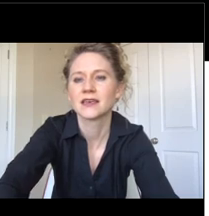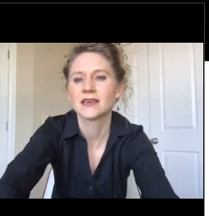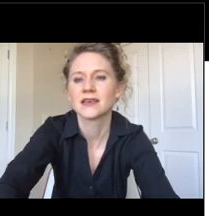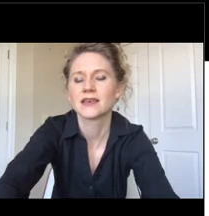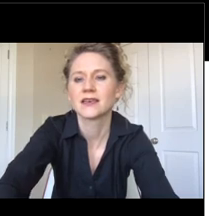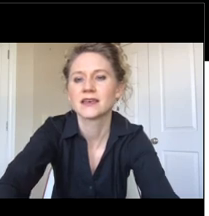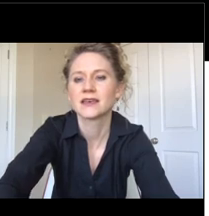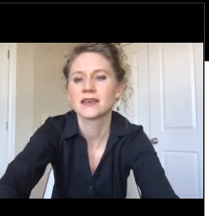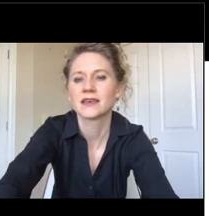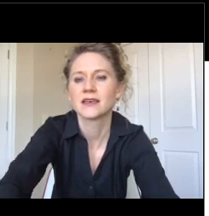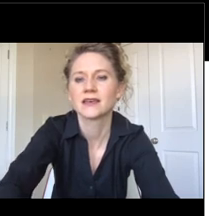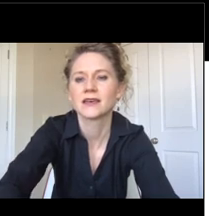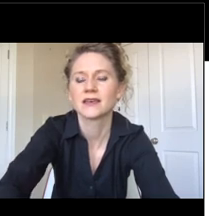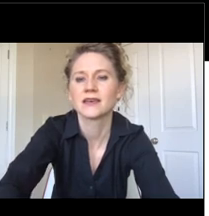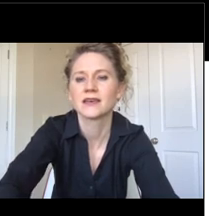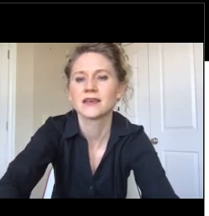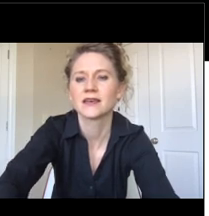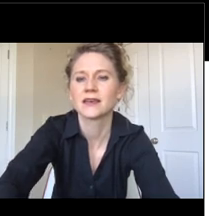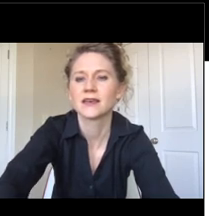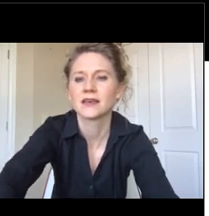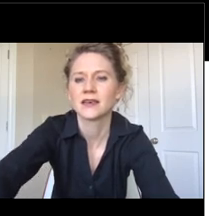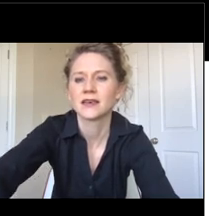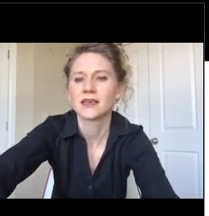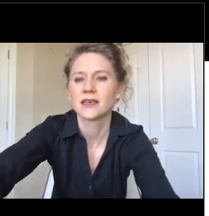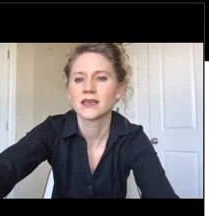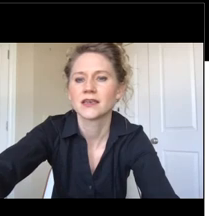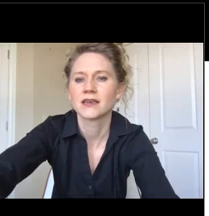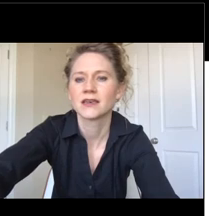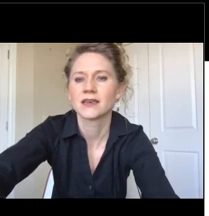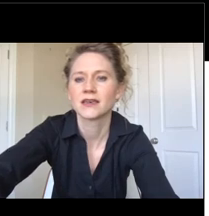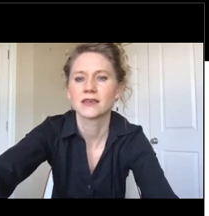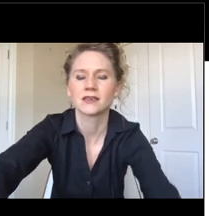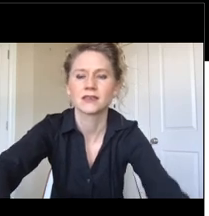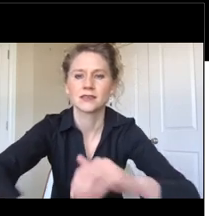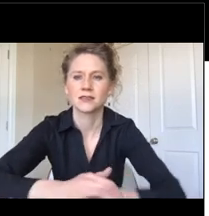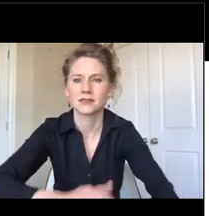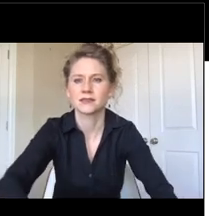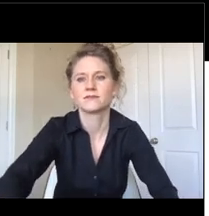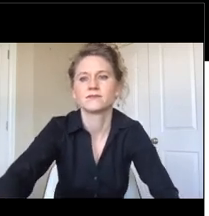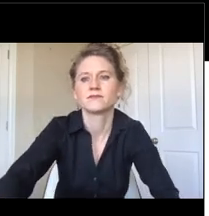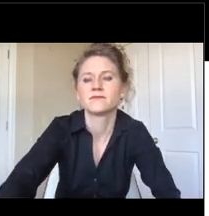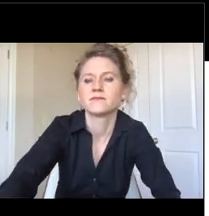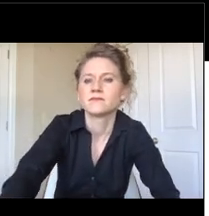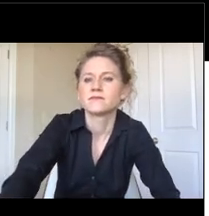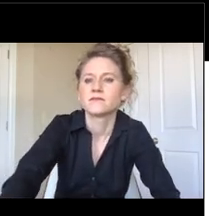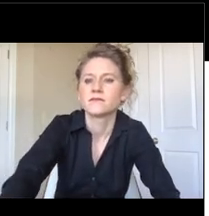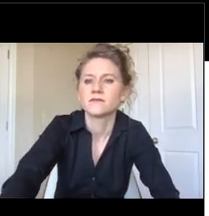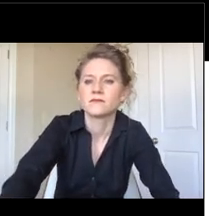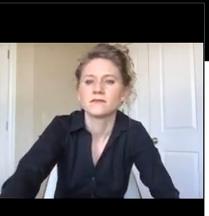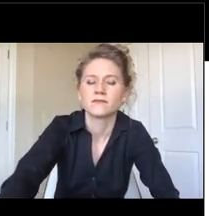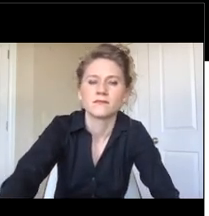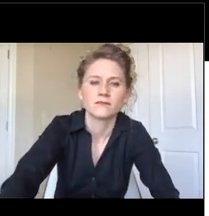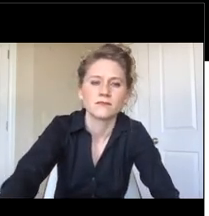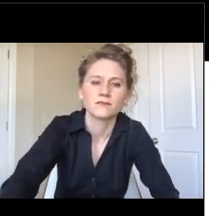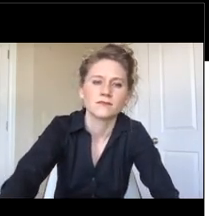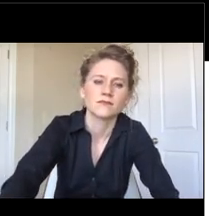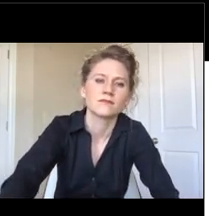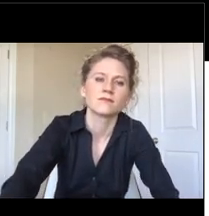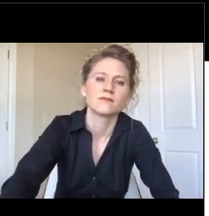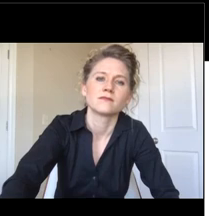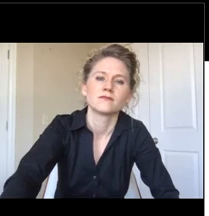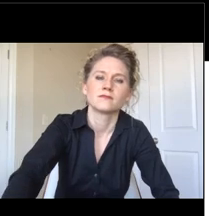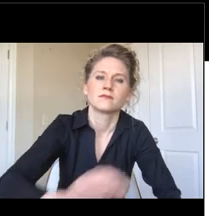towards the center, there's some major cracks in there, and some, a little bit on the right as well. So some of those cracks did come through. But the good thing about